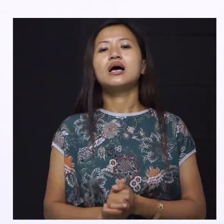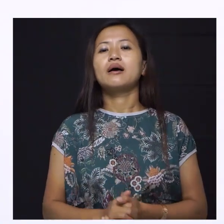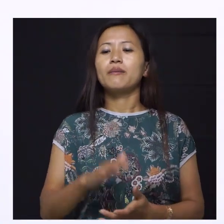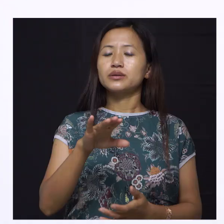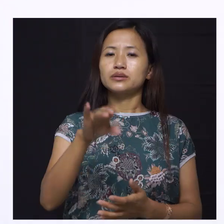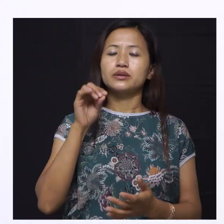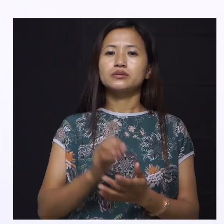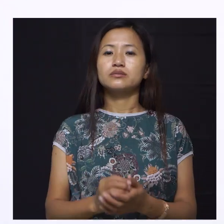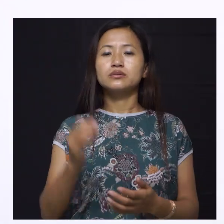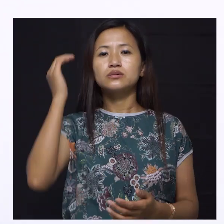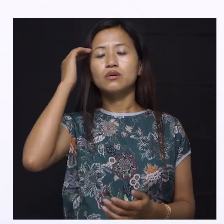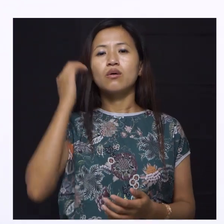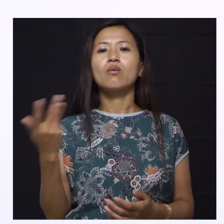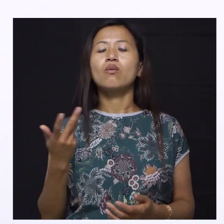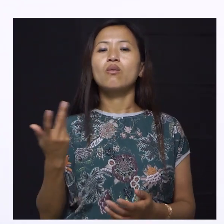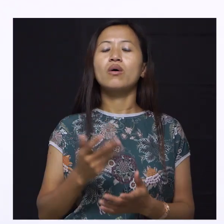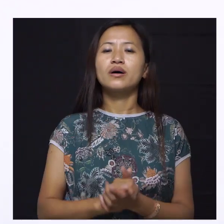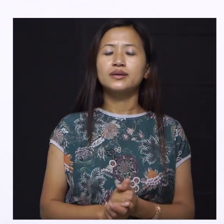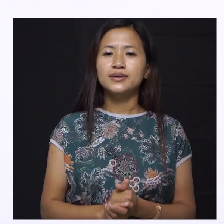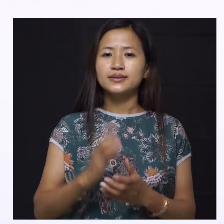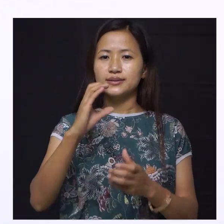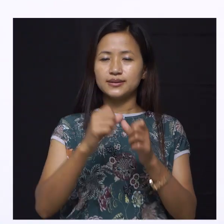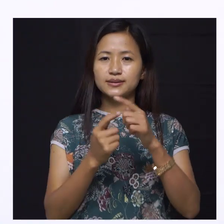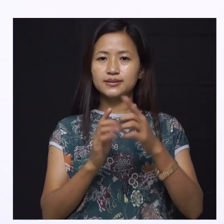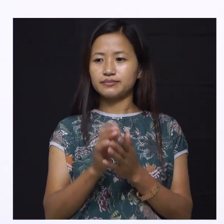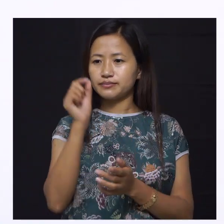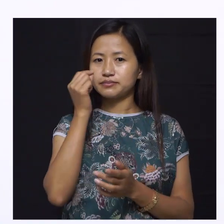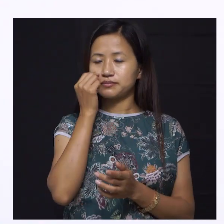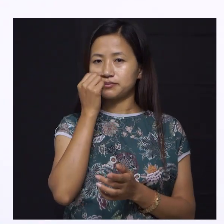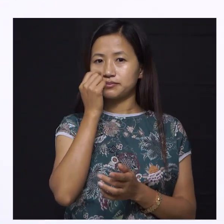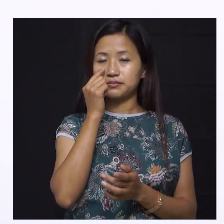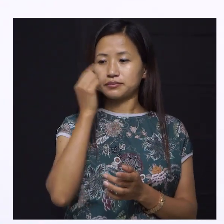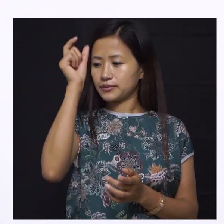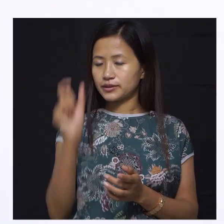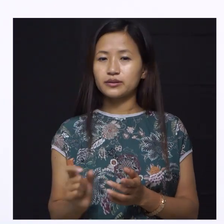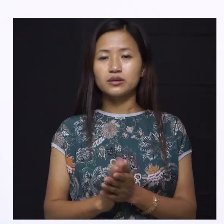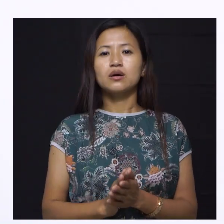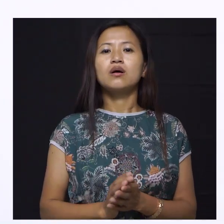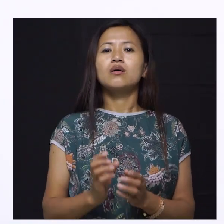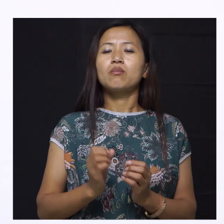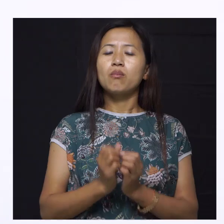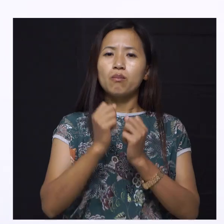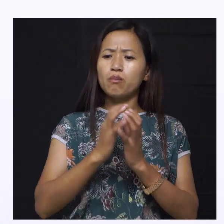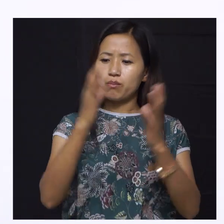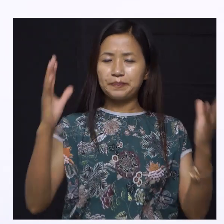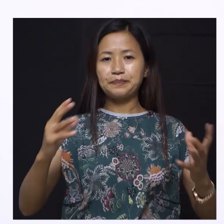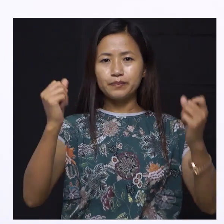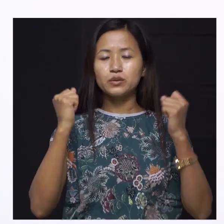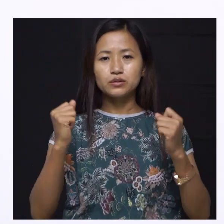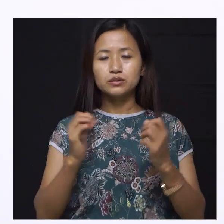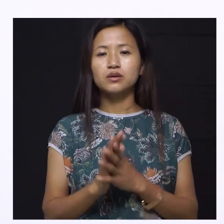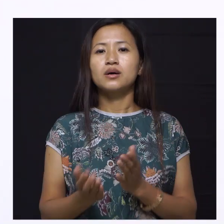you will get to know why Kathleen has become so outspoken and that she had become more strong, okay,